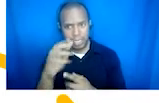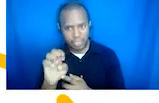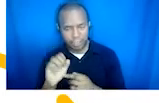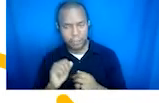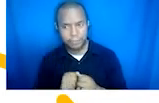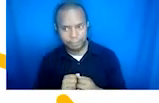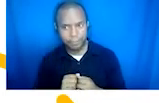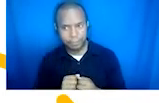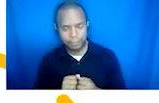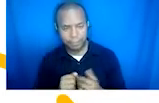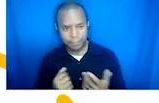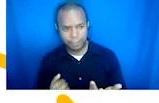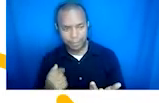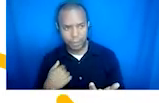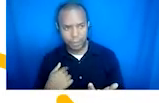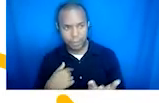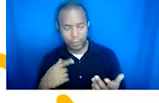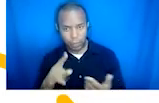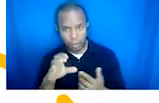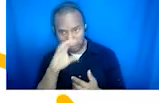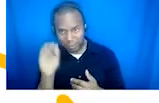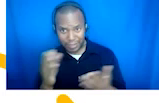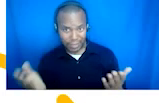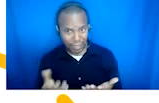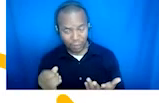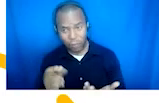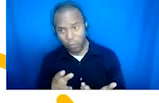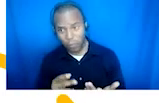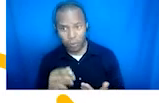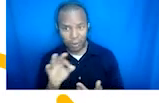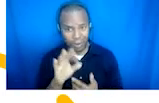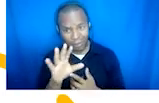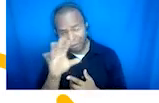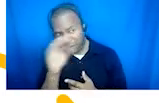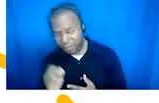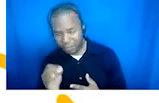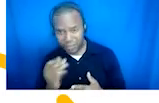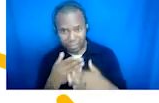And what about the hybrid, like if it's 5% in person, 95% online